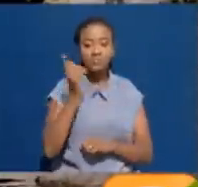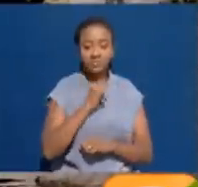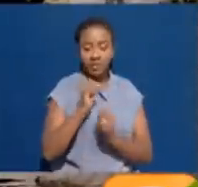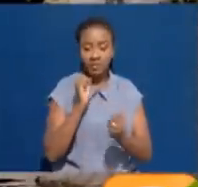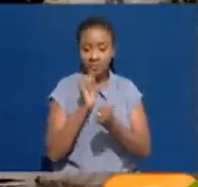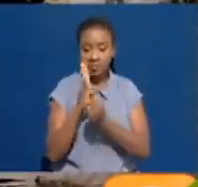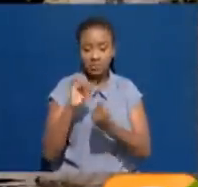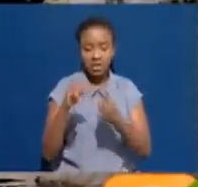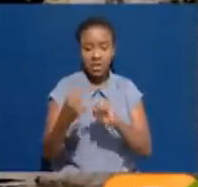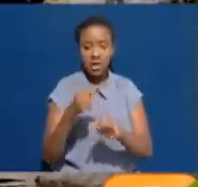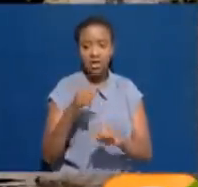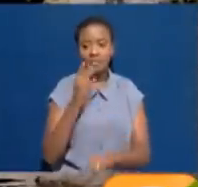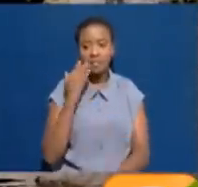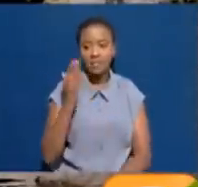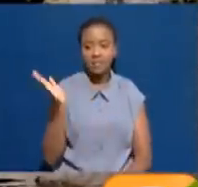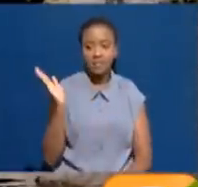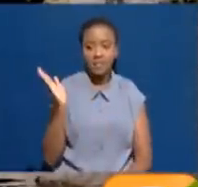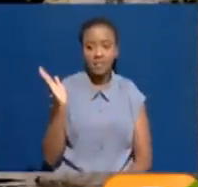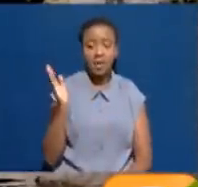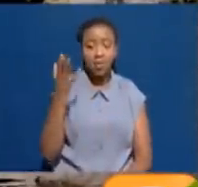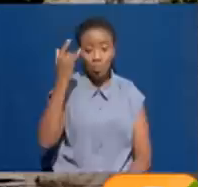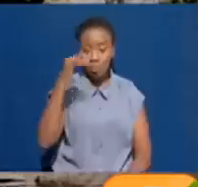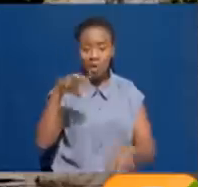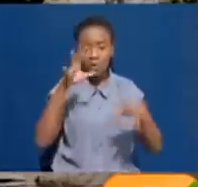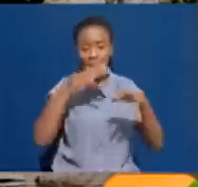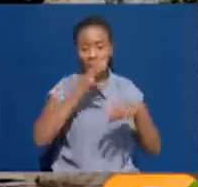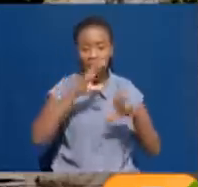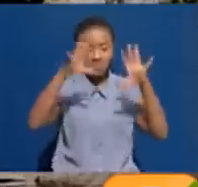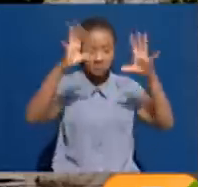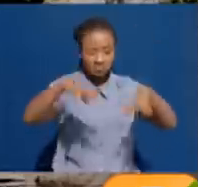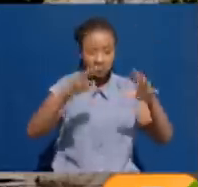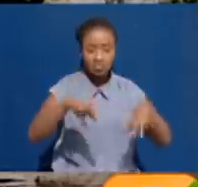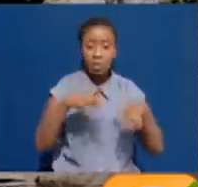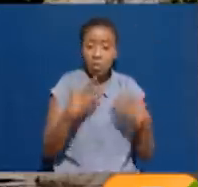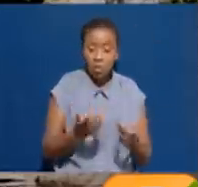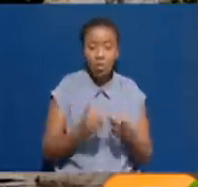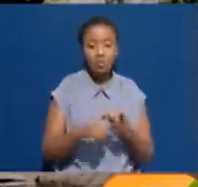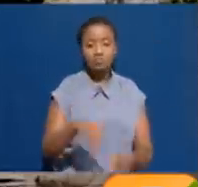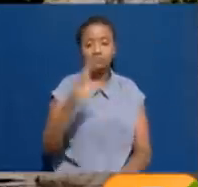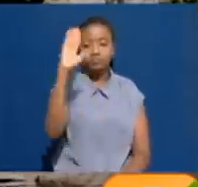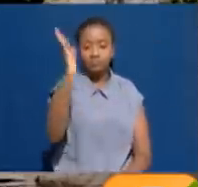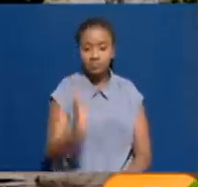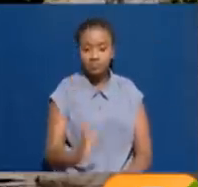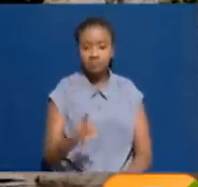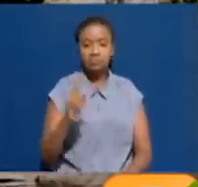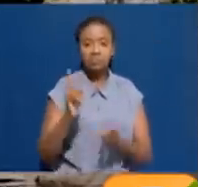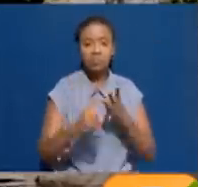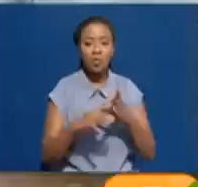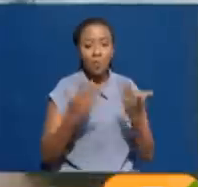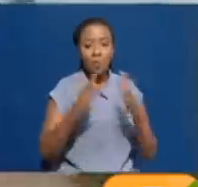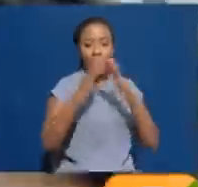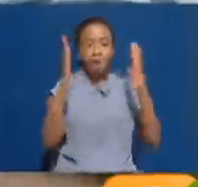a result of either being swept off by the floods, struck by lightning, or being crushed to death by collapsing